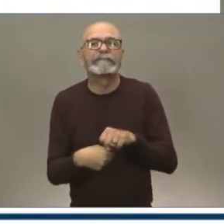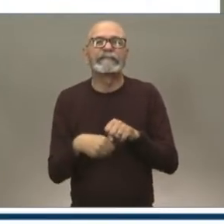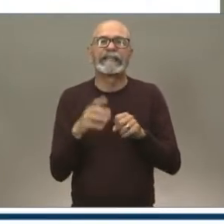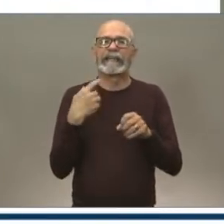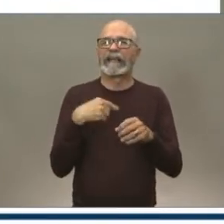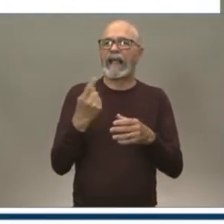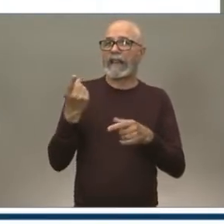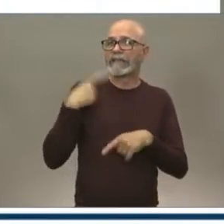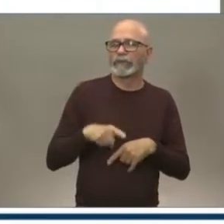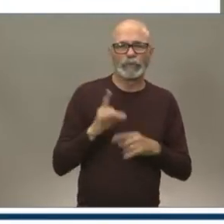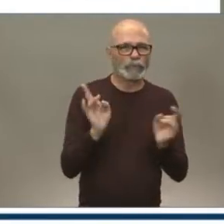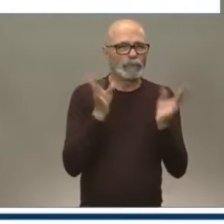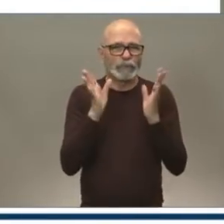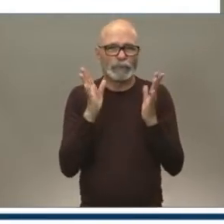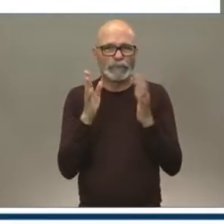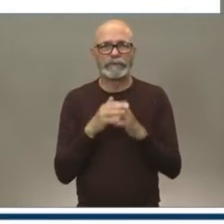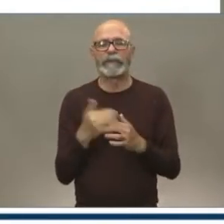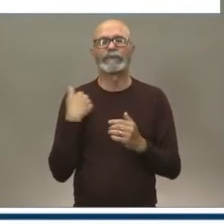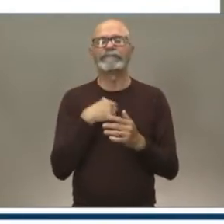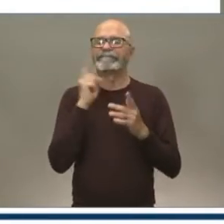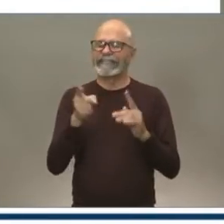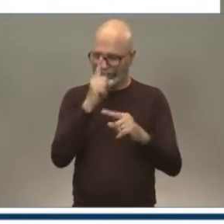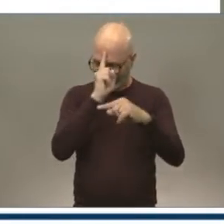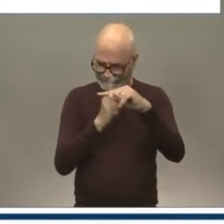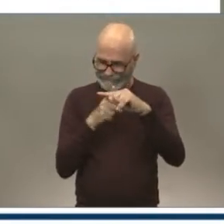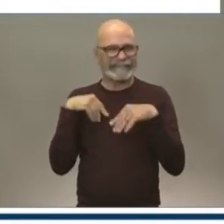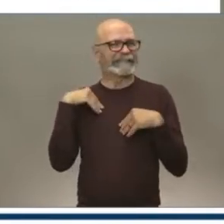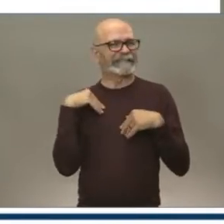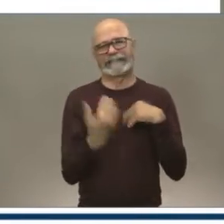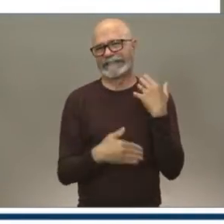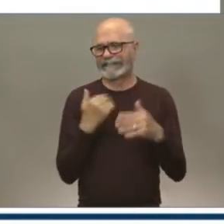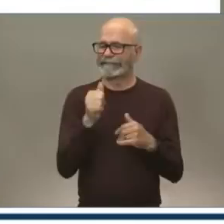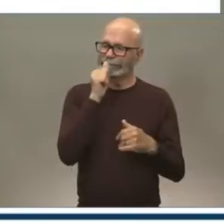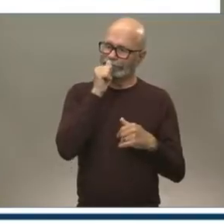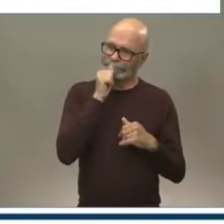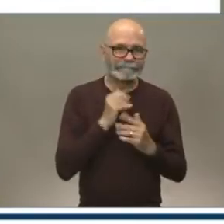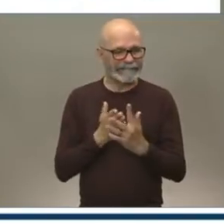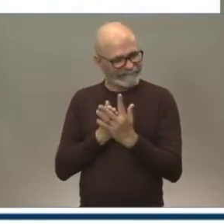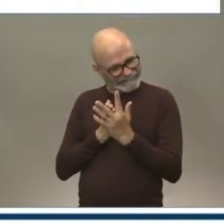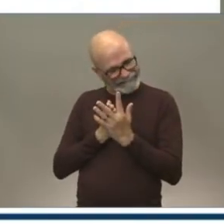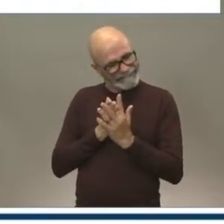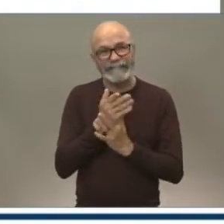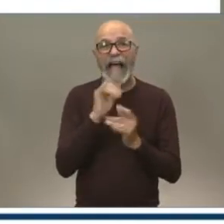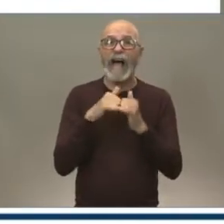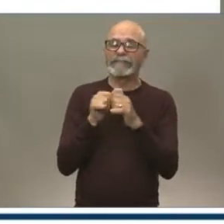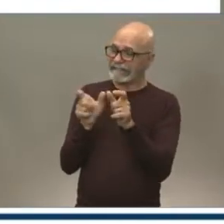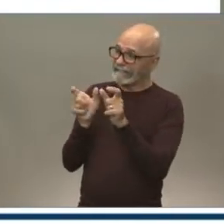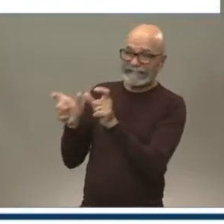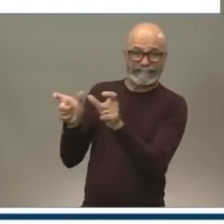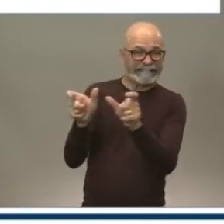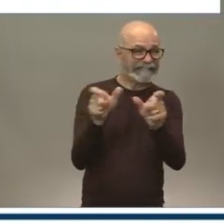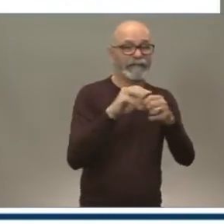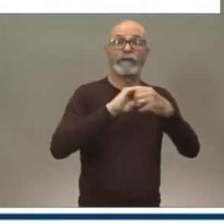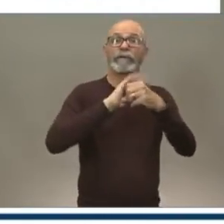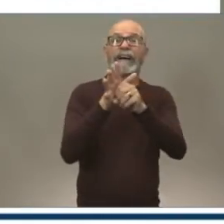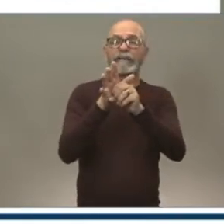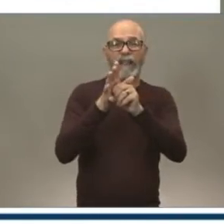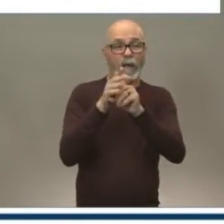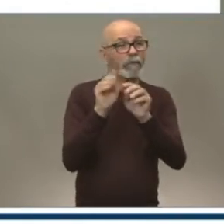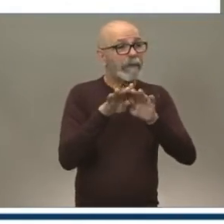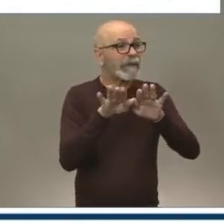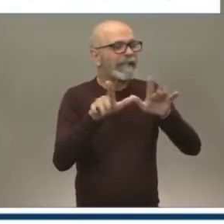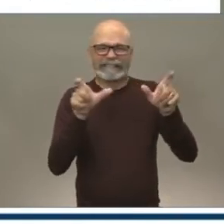for continued vigilance to prevent COVID-19 from coming into Nova Scotia and spreading here. That is why